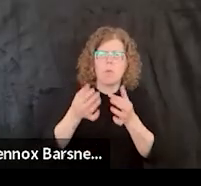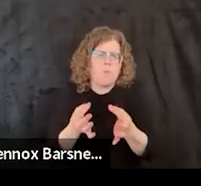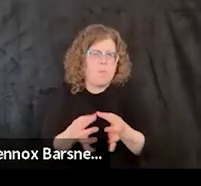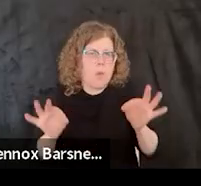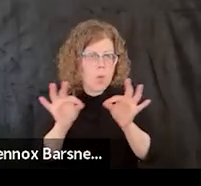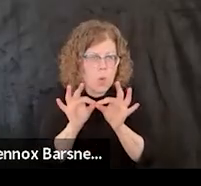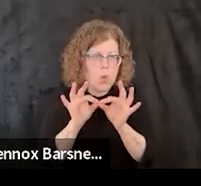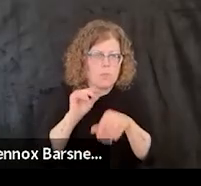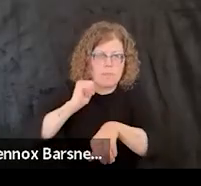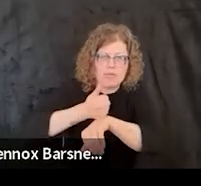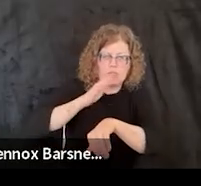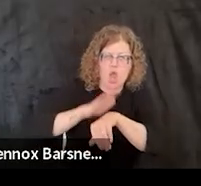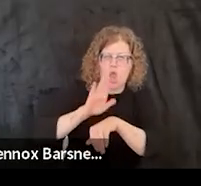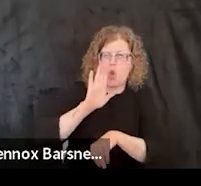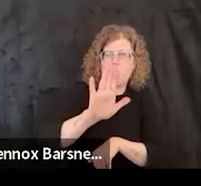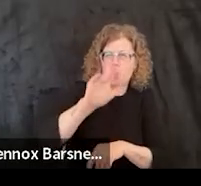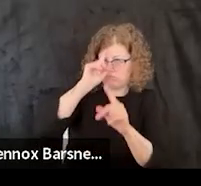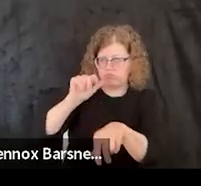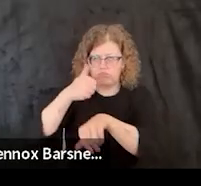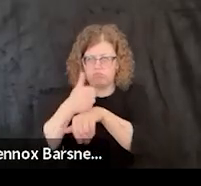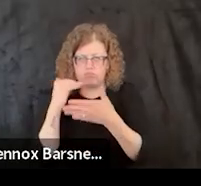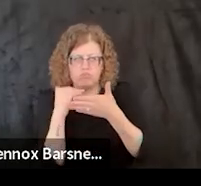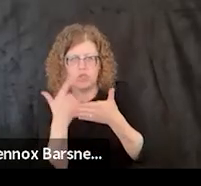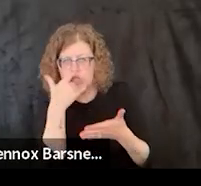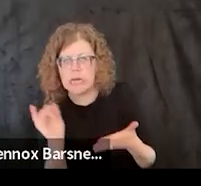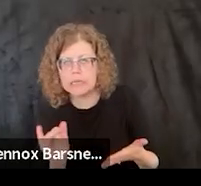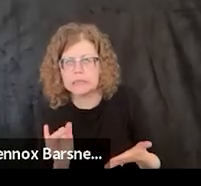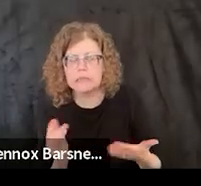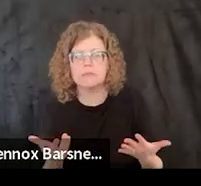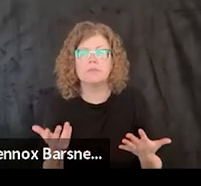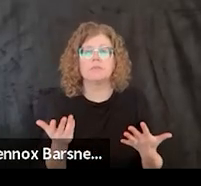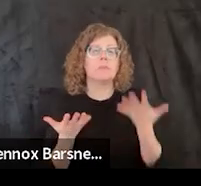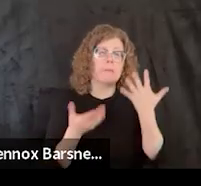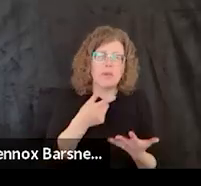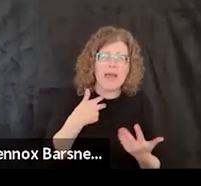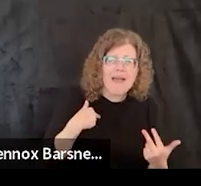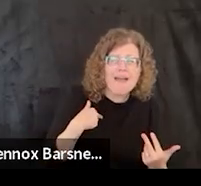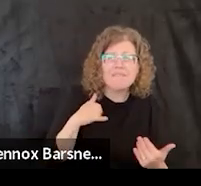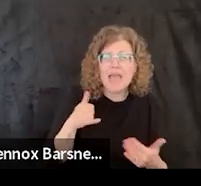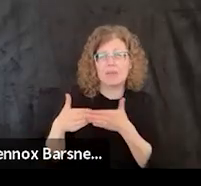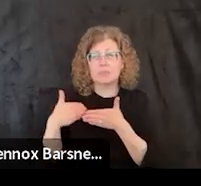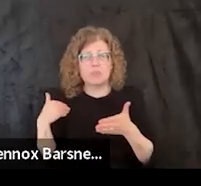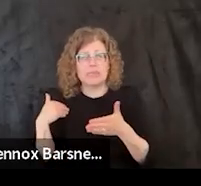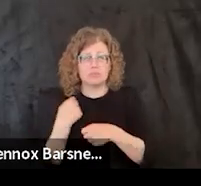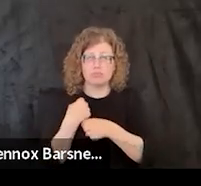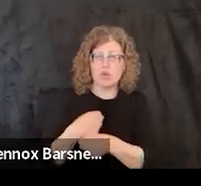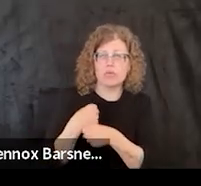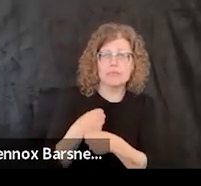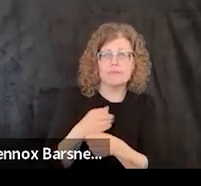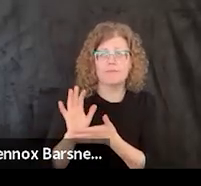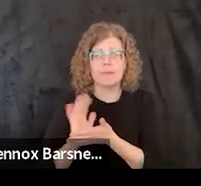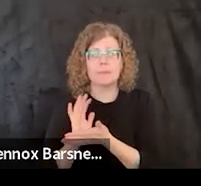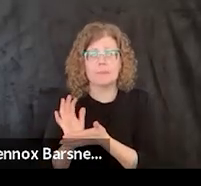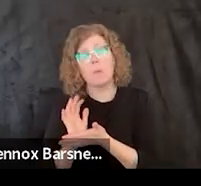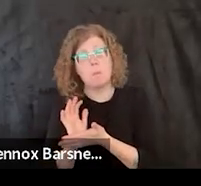project. If you are applying to support a film's pre-production phase, you might select stream 2 to ensure that you have a